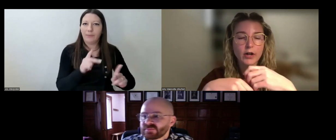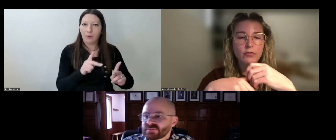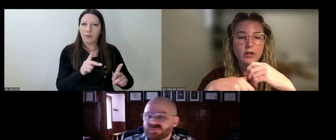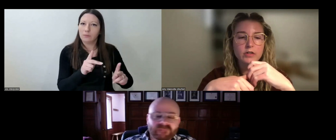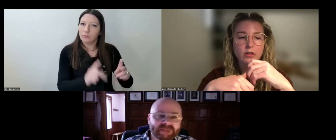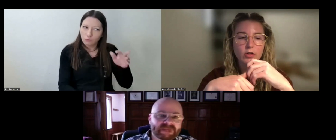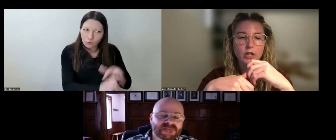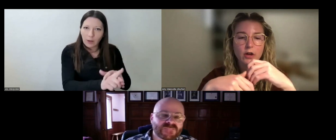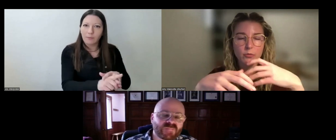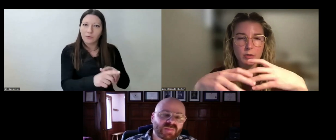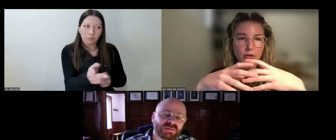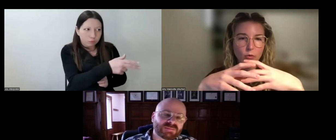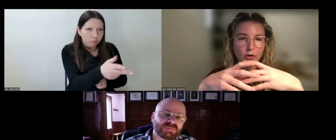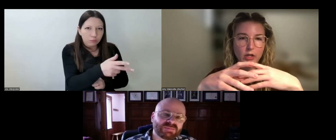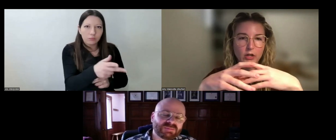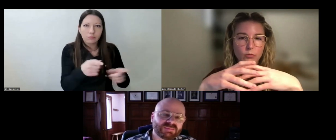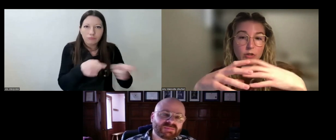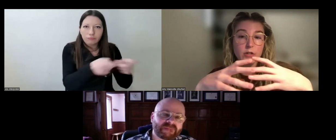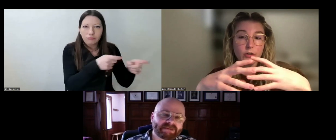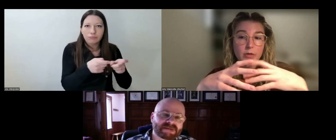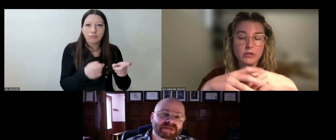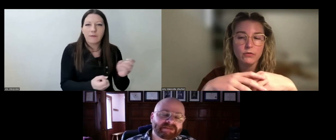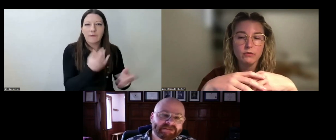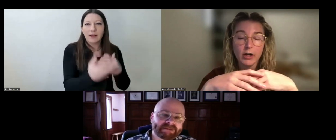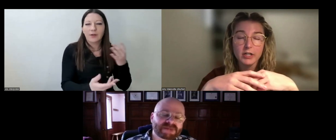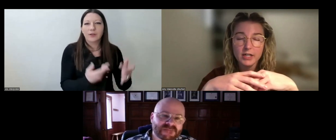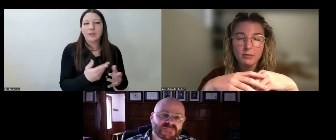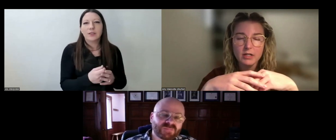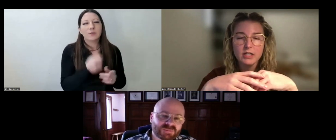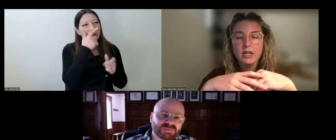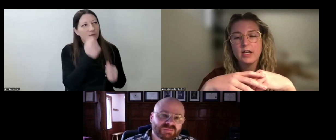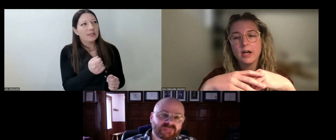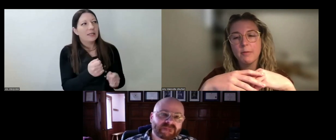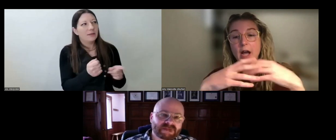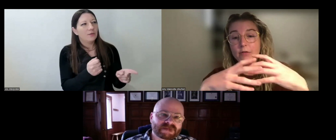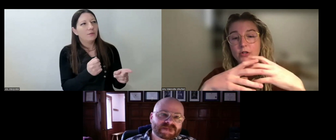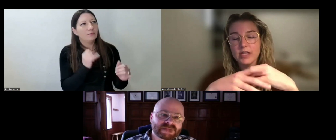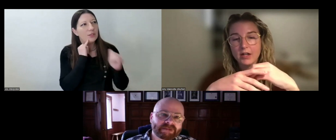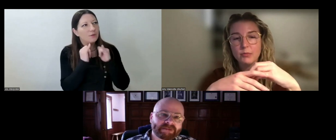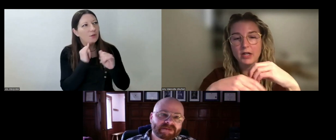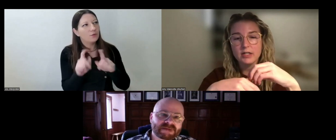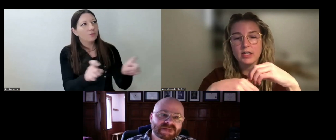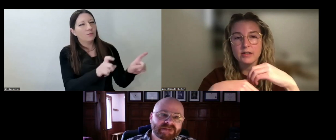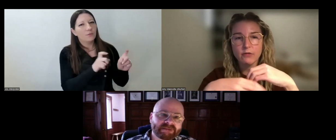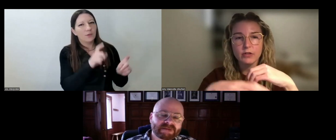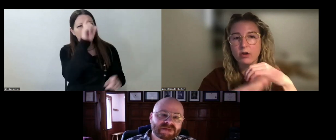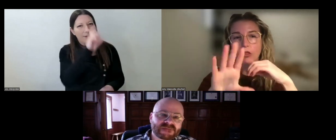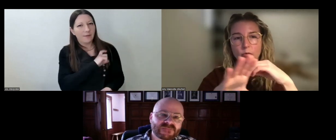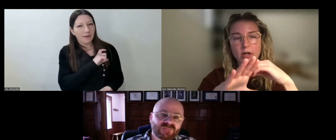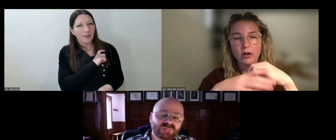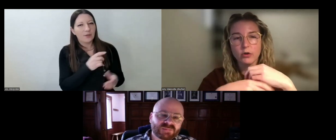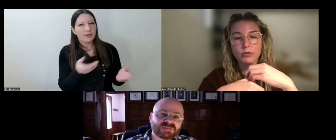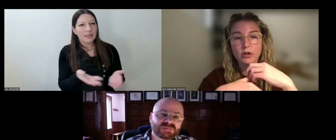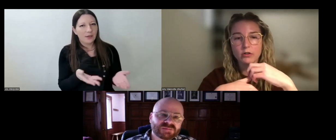volunteer firefighters and looking at the other people that are working within different means of fire containment. I haven't just yet, but it is definitely like